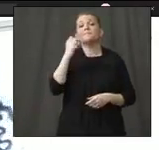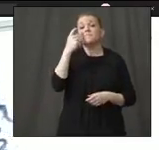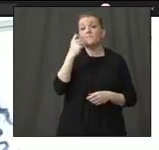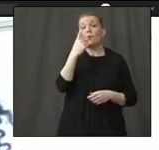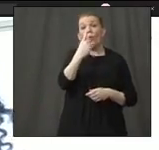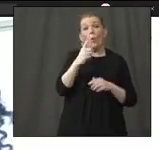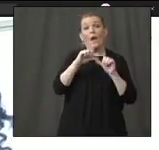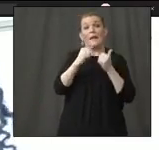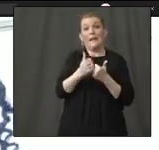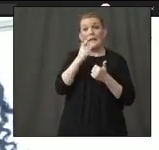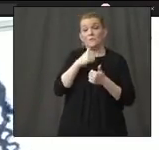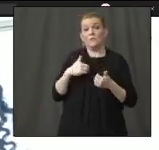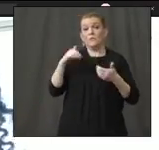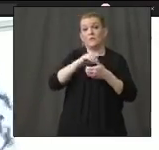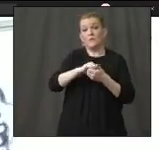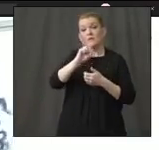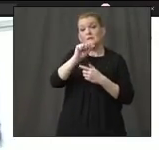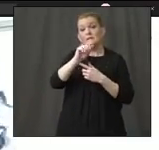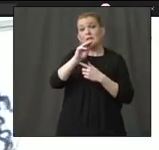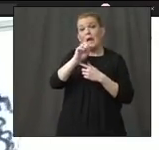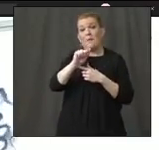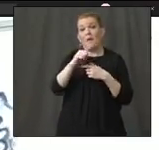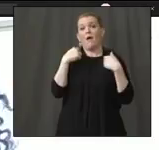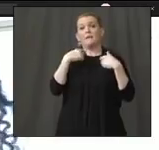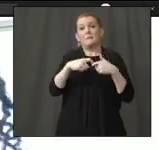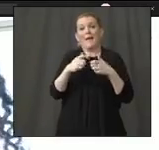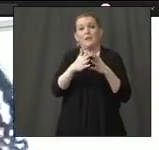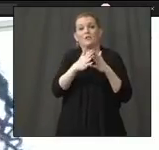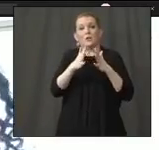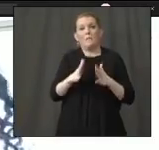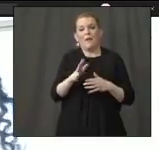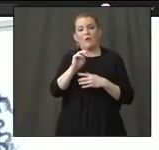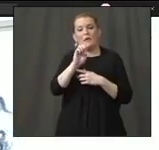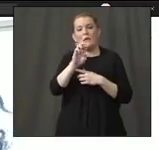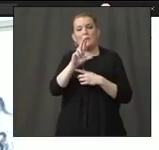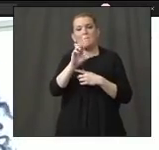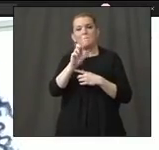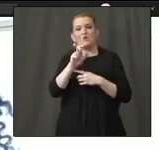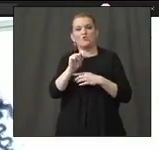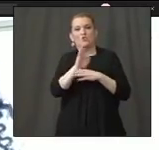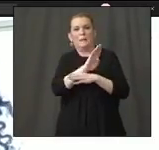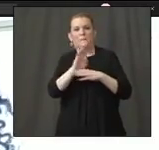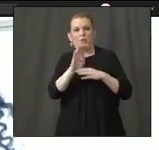Association, that is working with specifically the Latino community